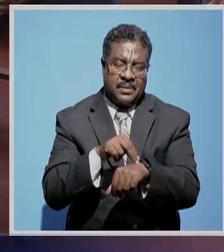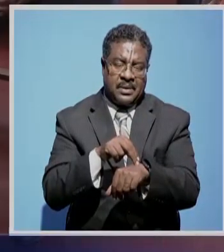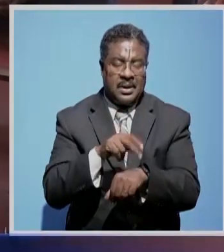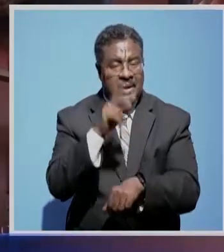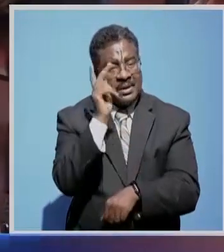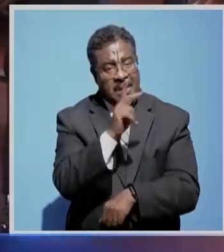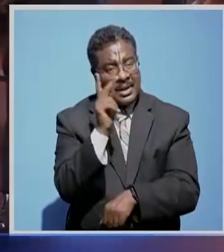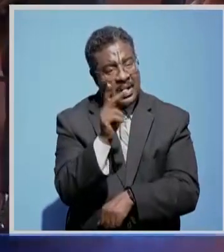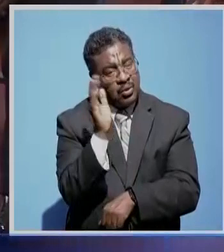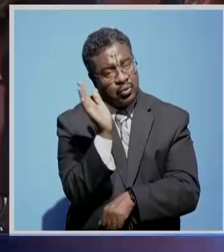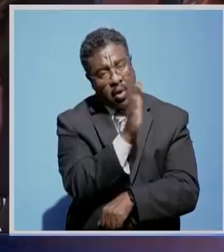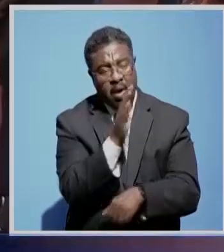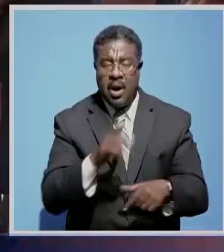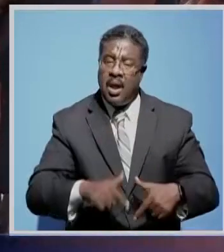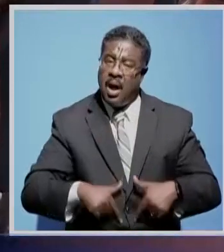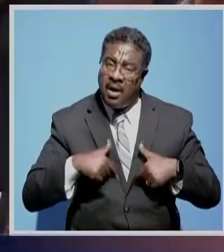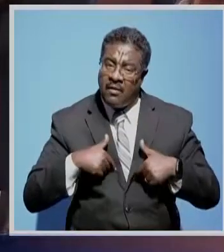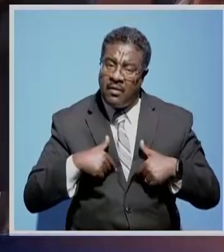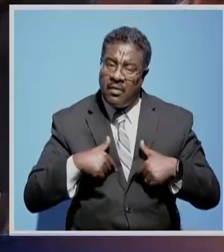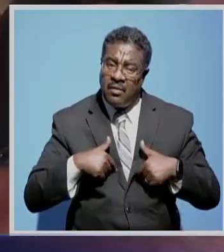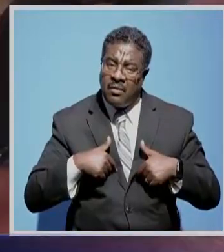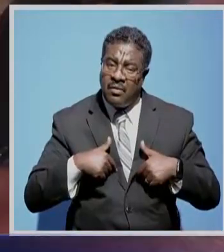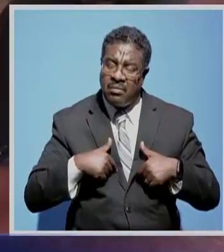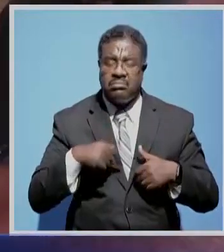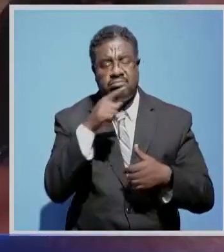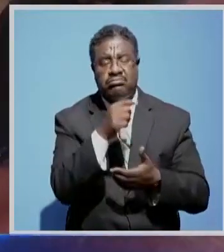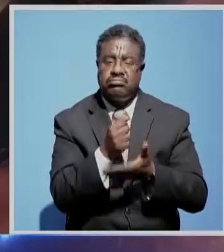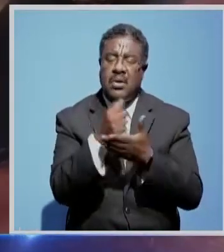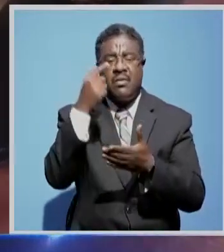lived his life for many people, both in Zambia and abroad.